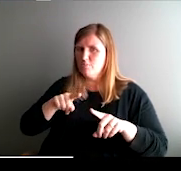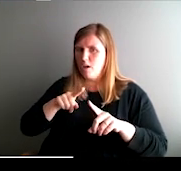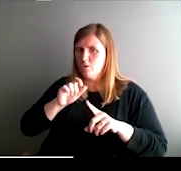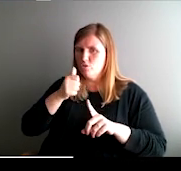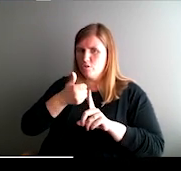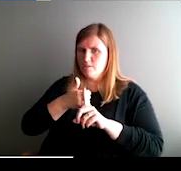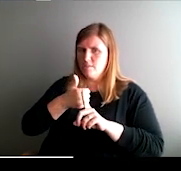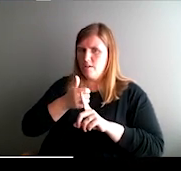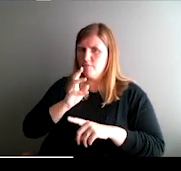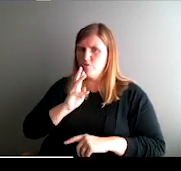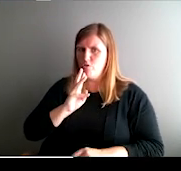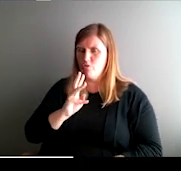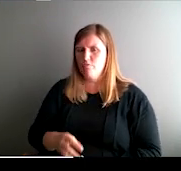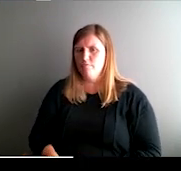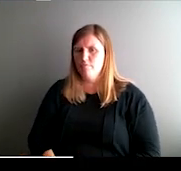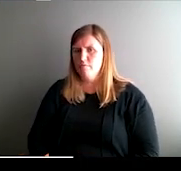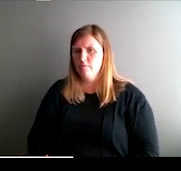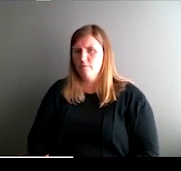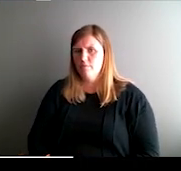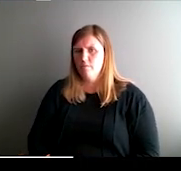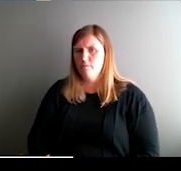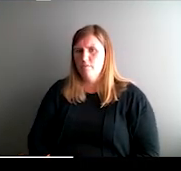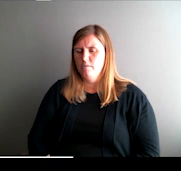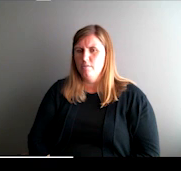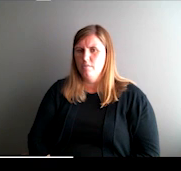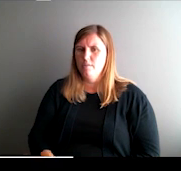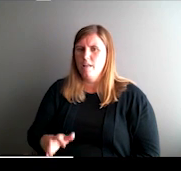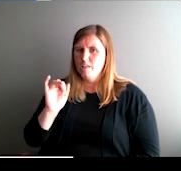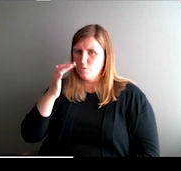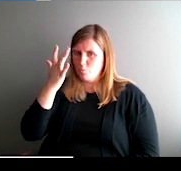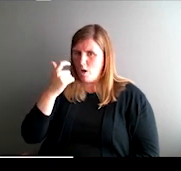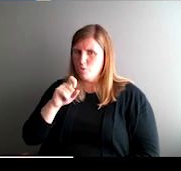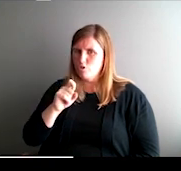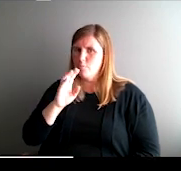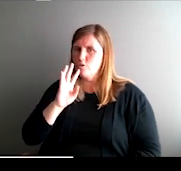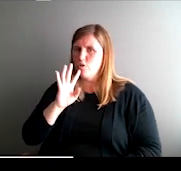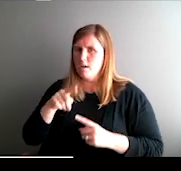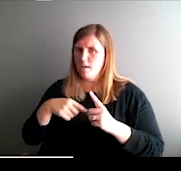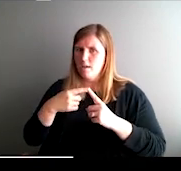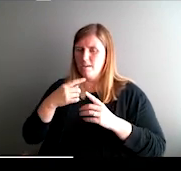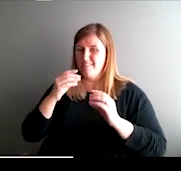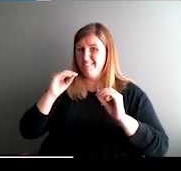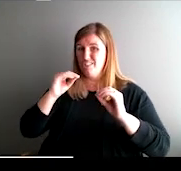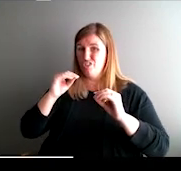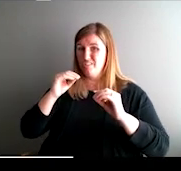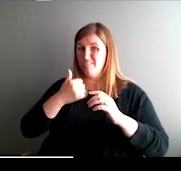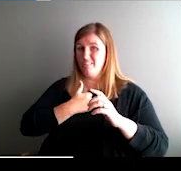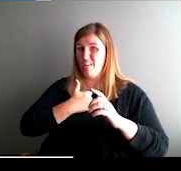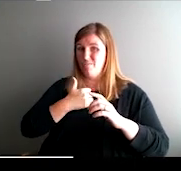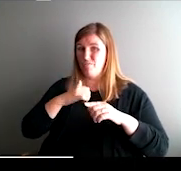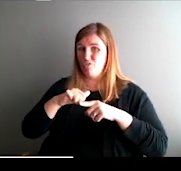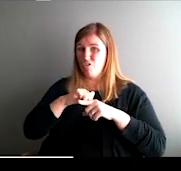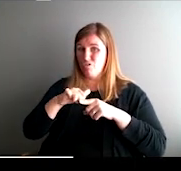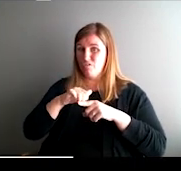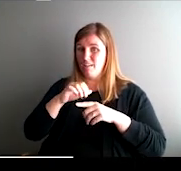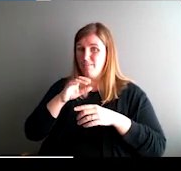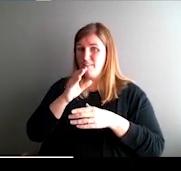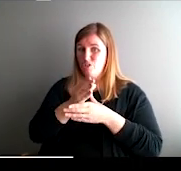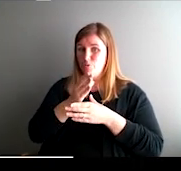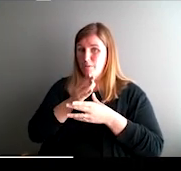their self-talk. This is why we should be teaching self-rehearsal for students at the intermediate level